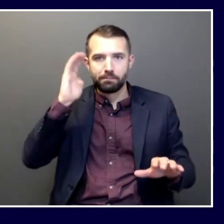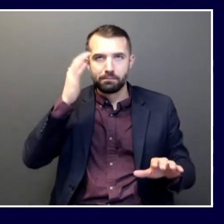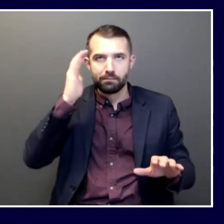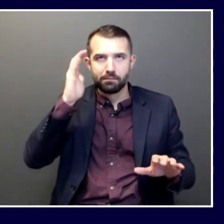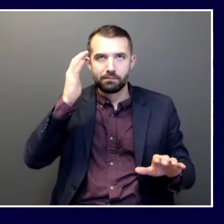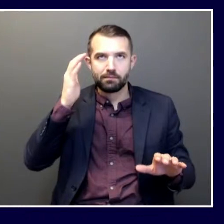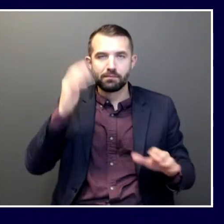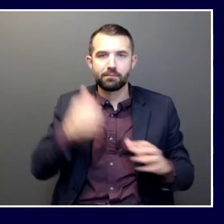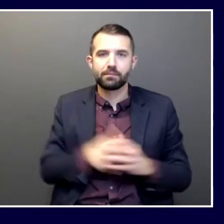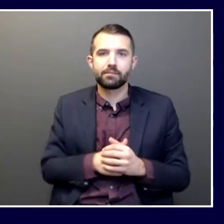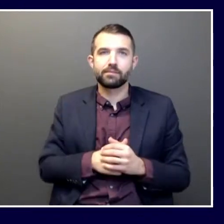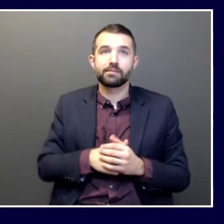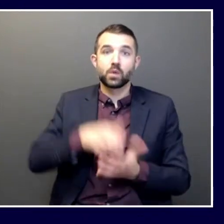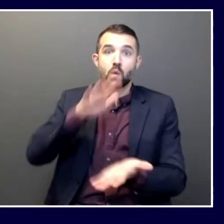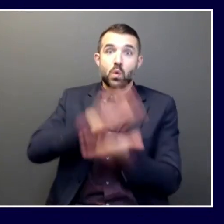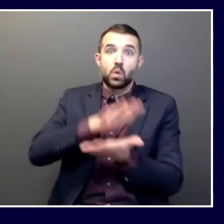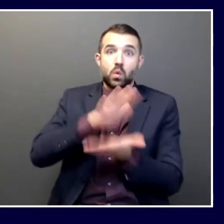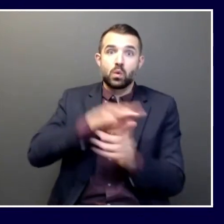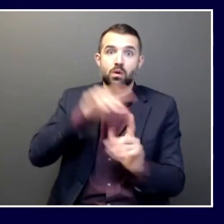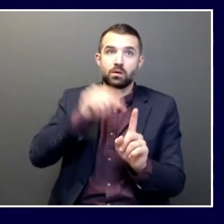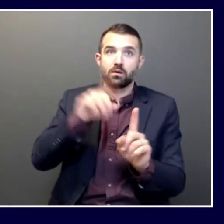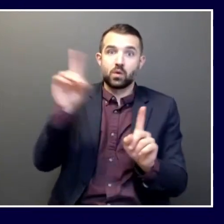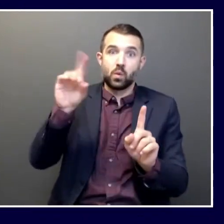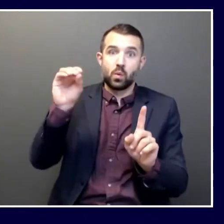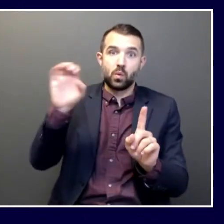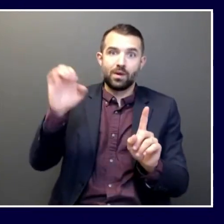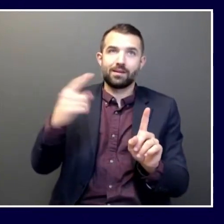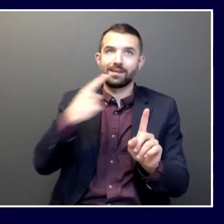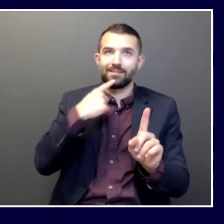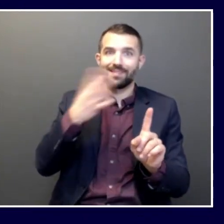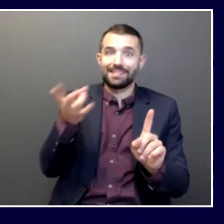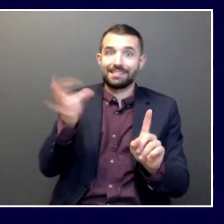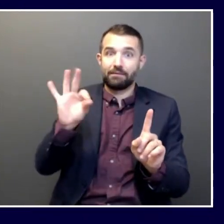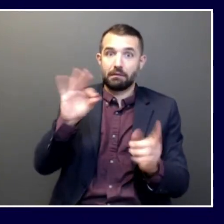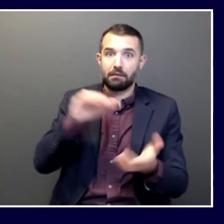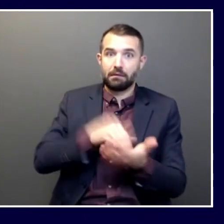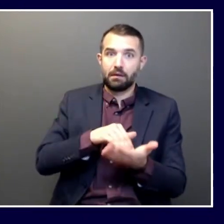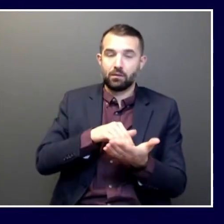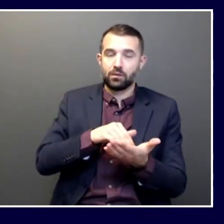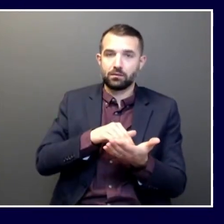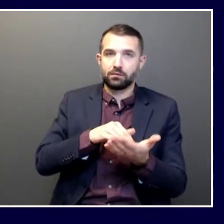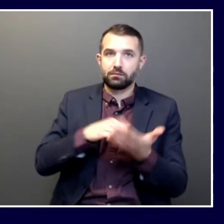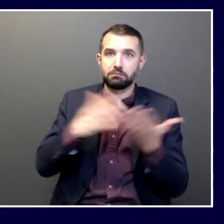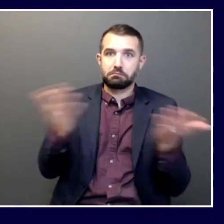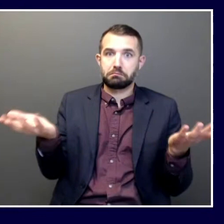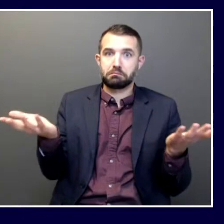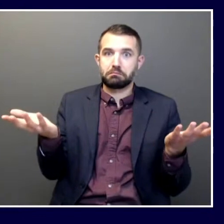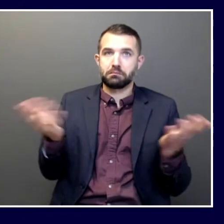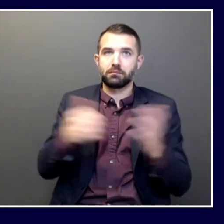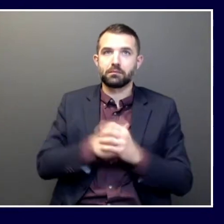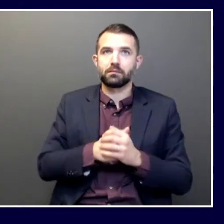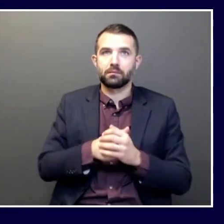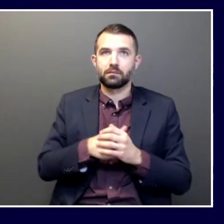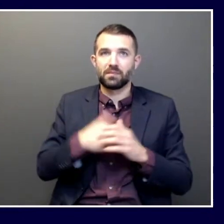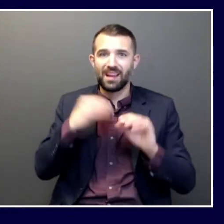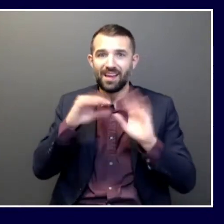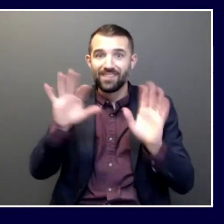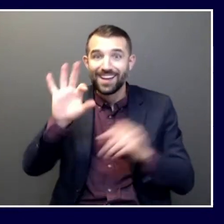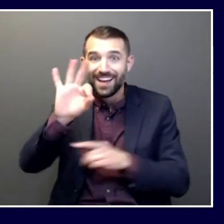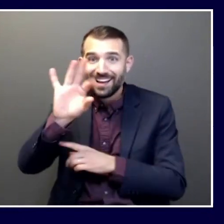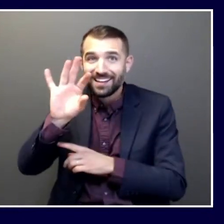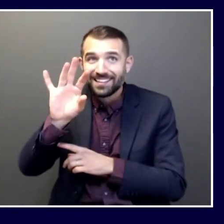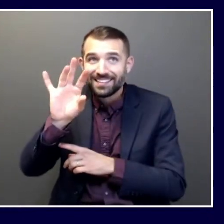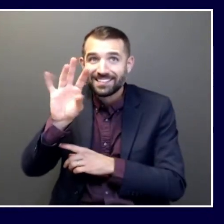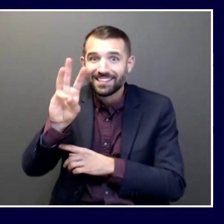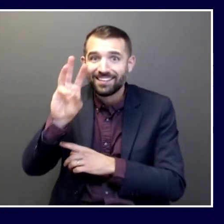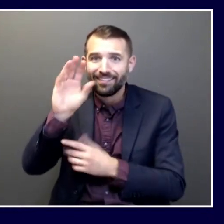ages 5 to 11. So sorry for any confusion. No. Okay, so I think I understand. So the 96,000 is all kids 5 to 11, but that 76,000